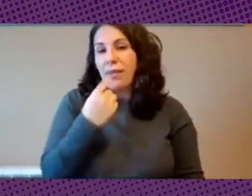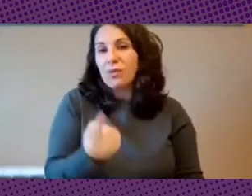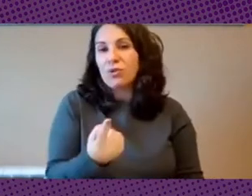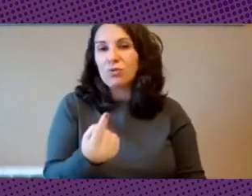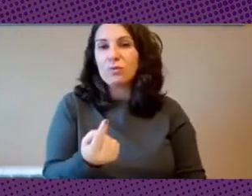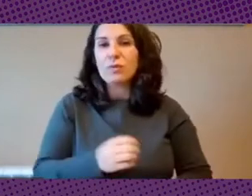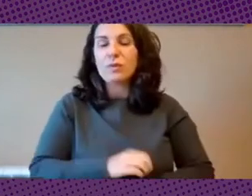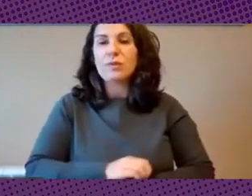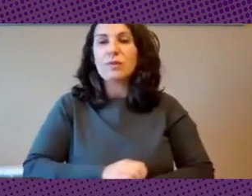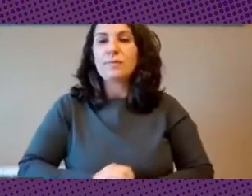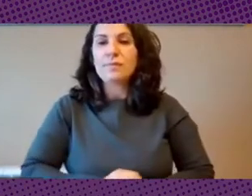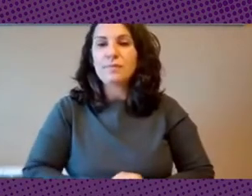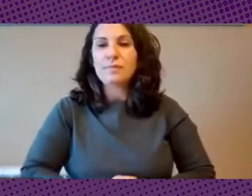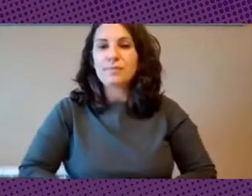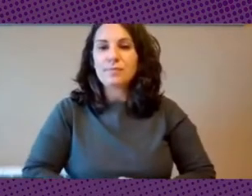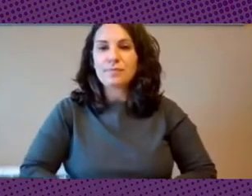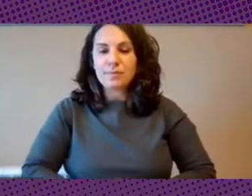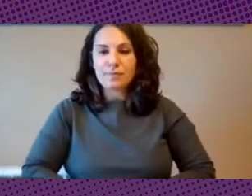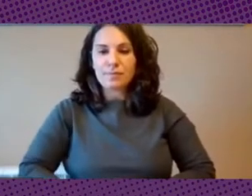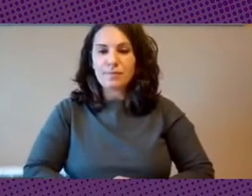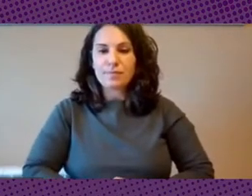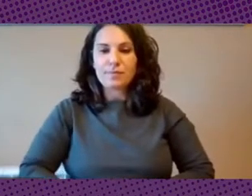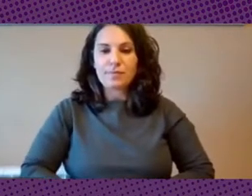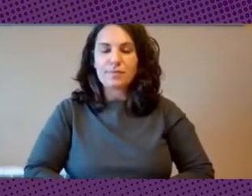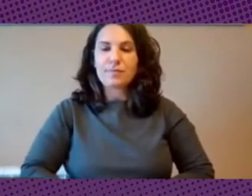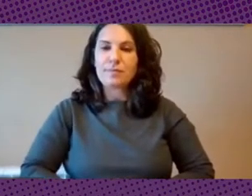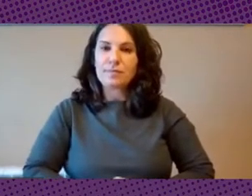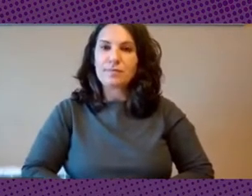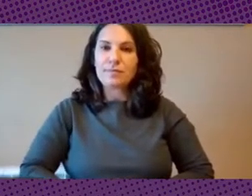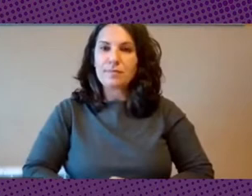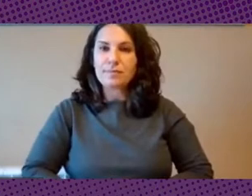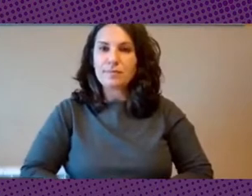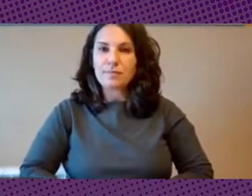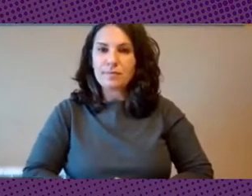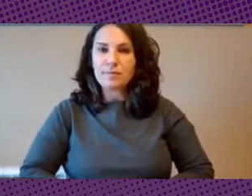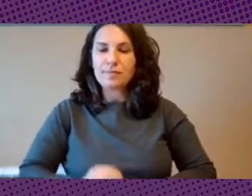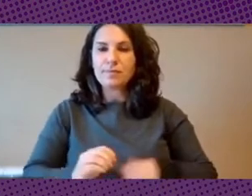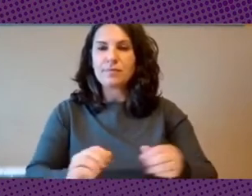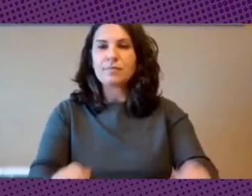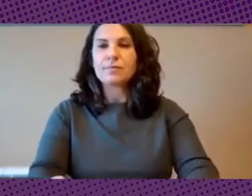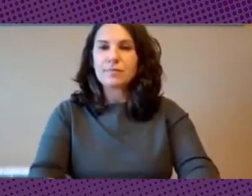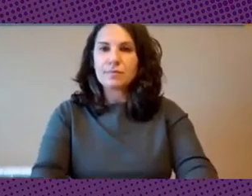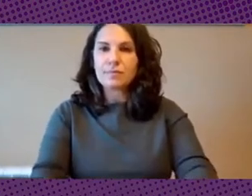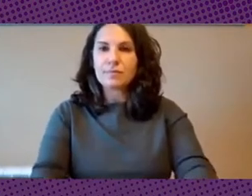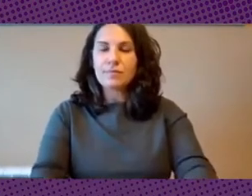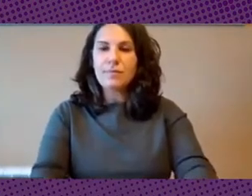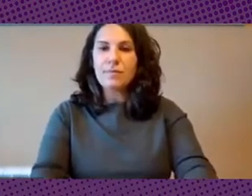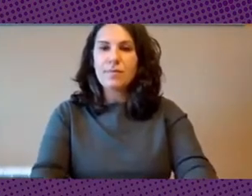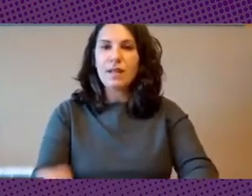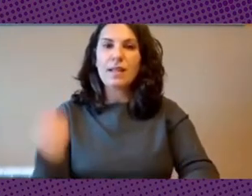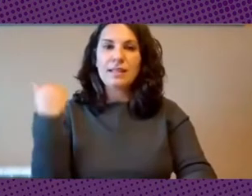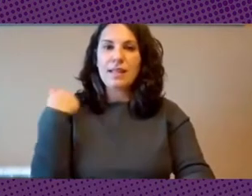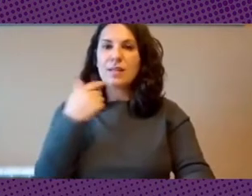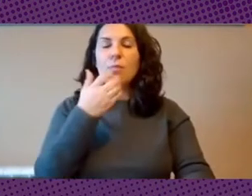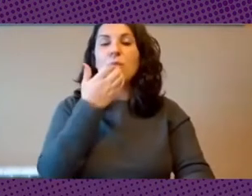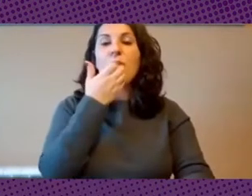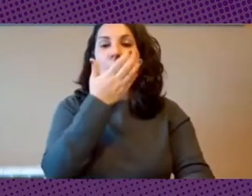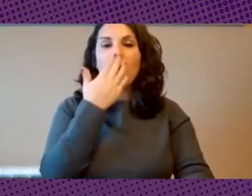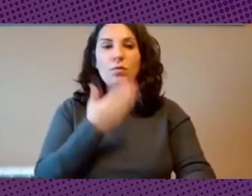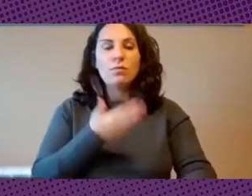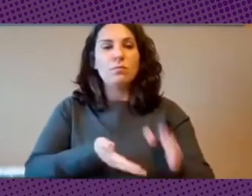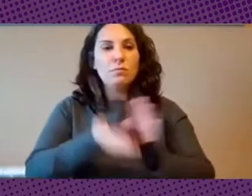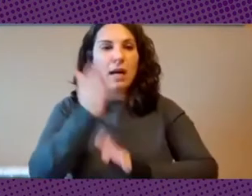our previous speaker wins elections in Ecuador and he decides with his government to increase minimum wages,